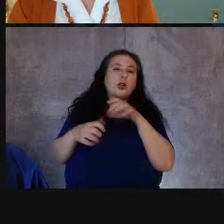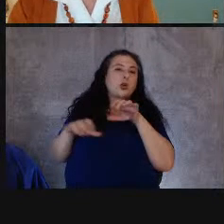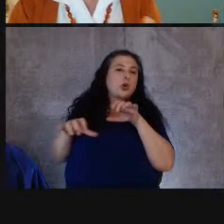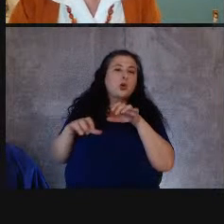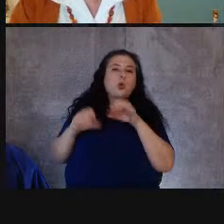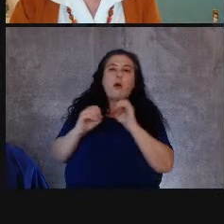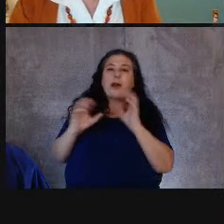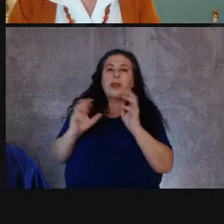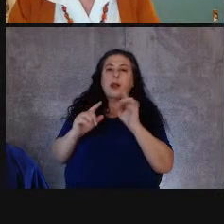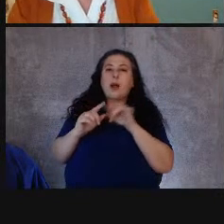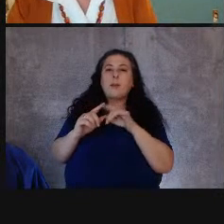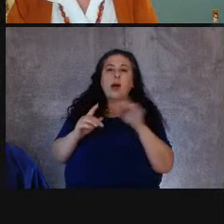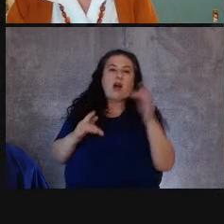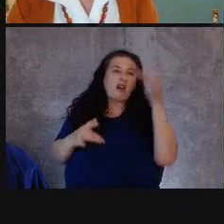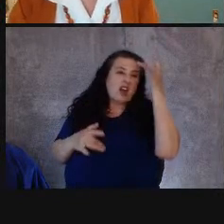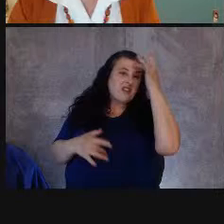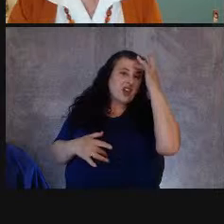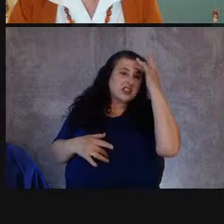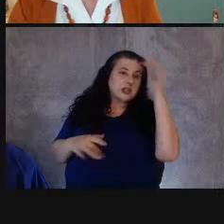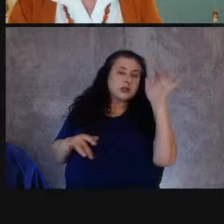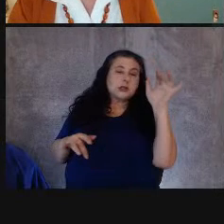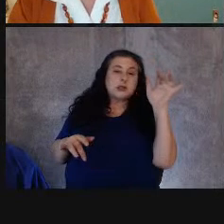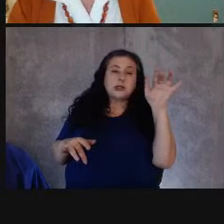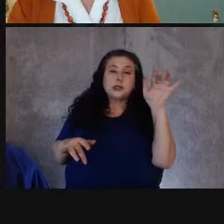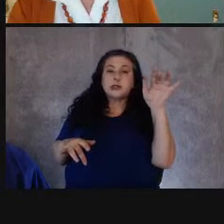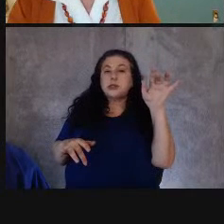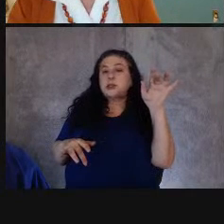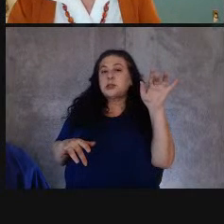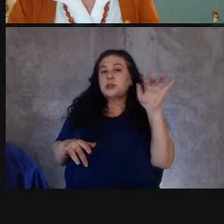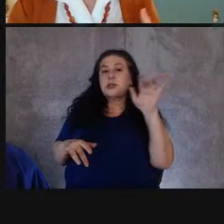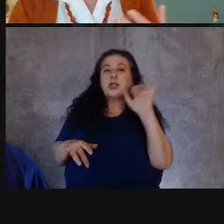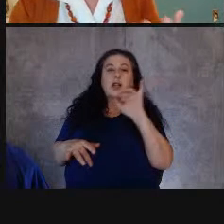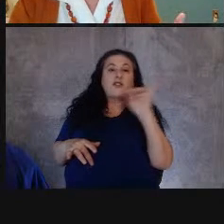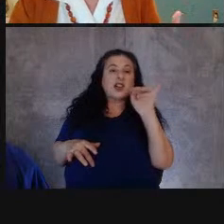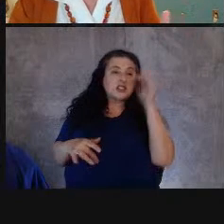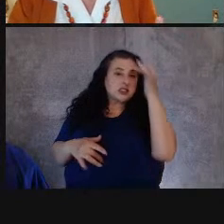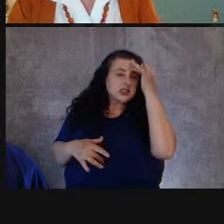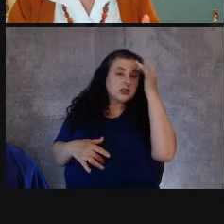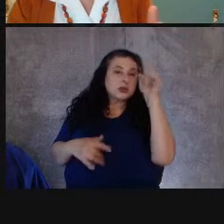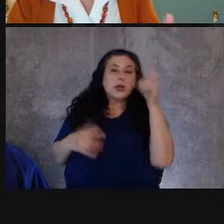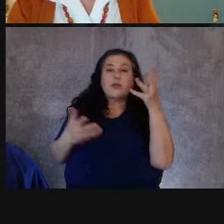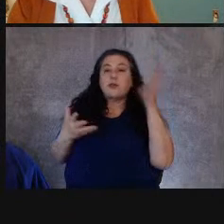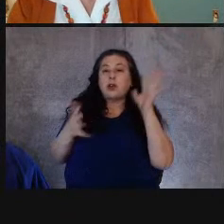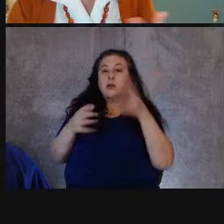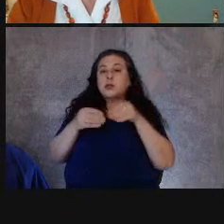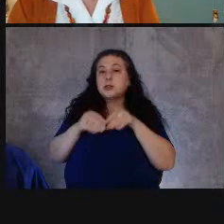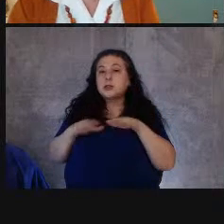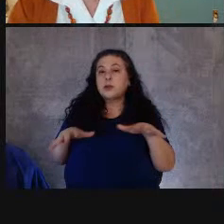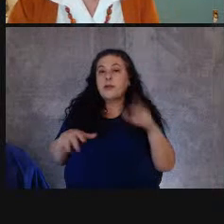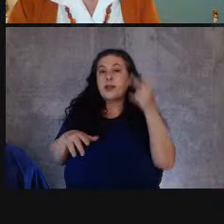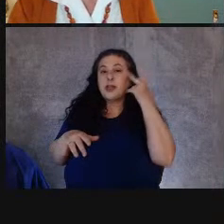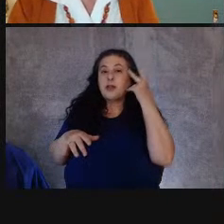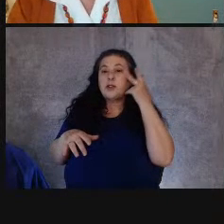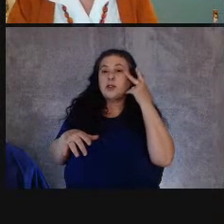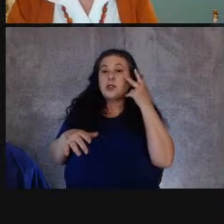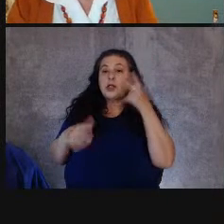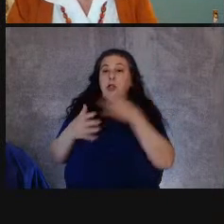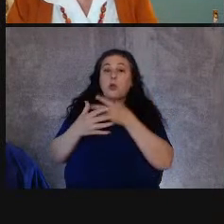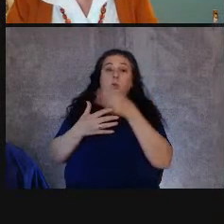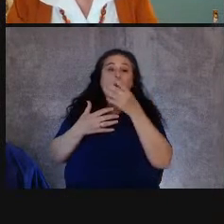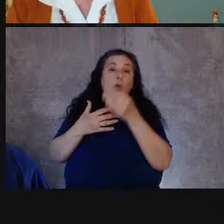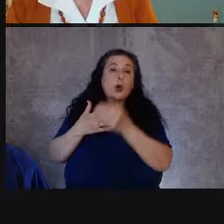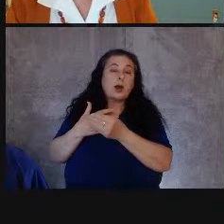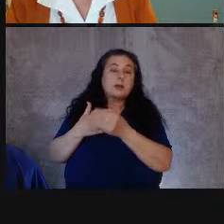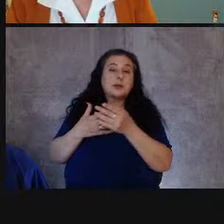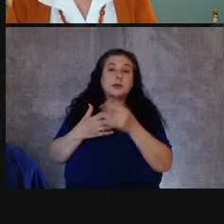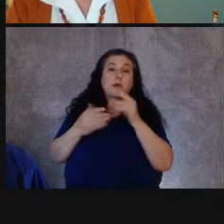anything about infectious diseases once they were already spreading. And if you've seen the programming that